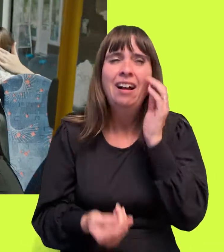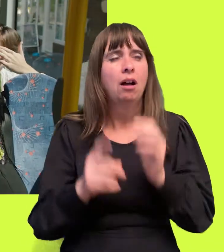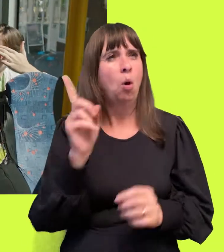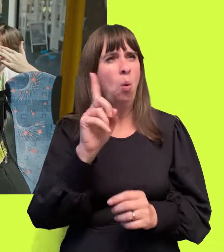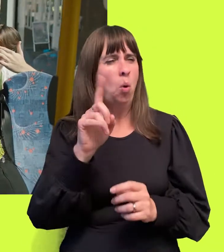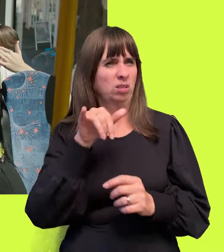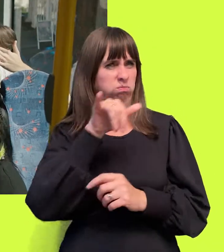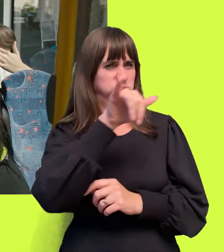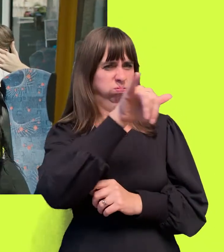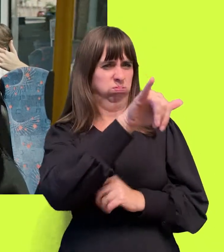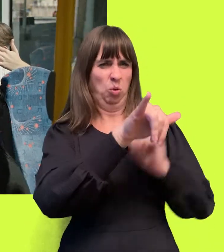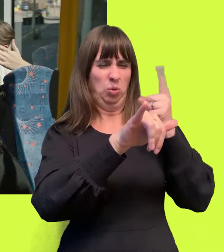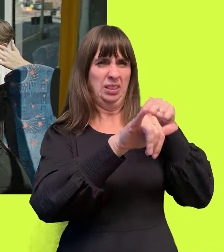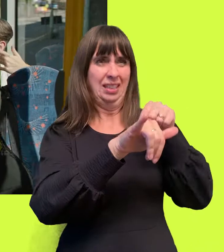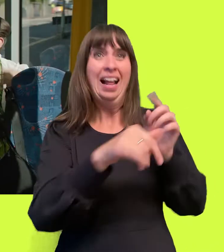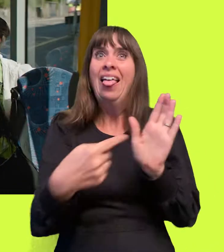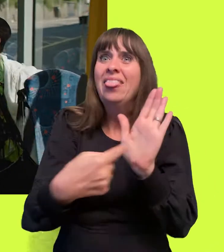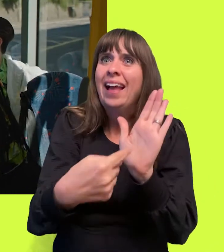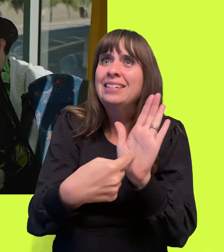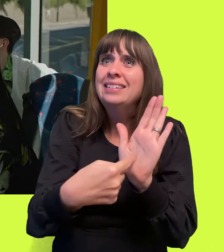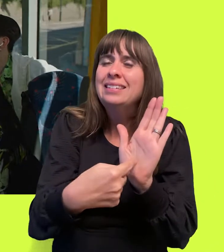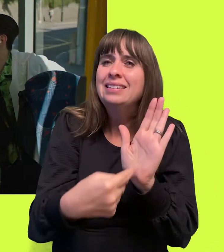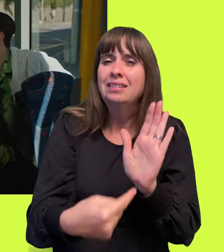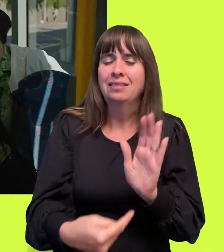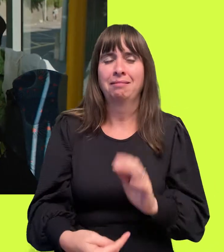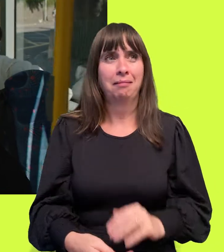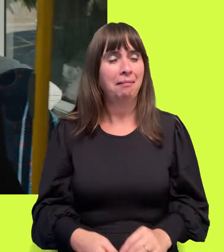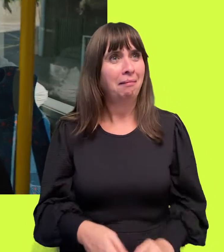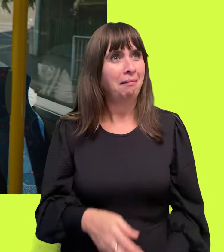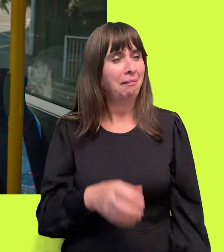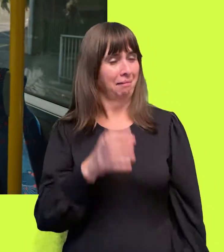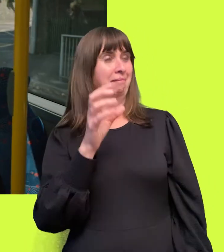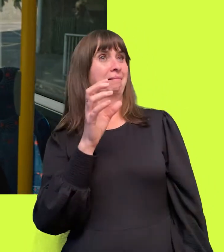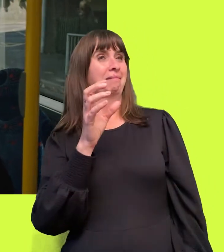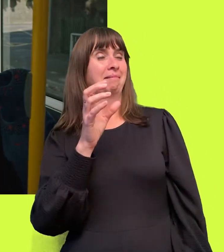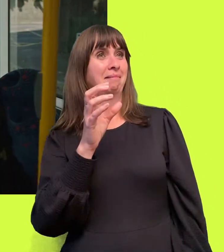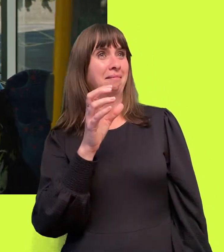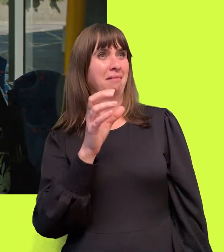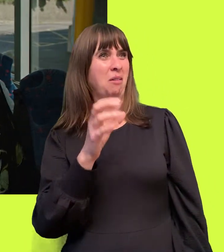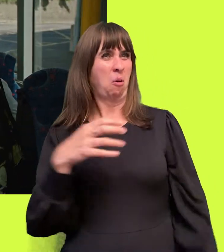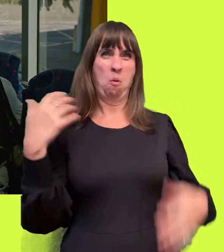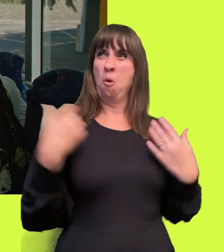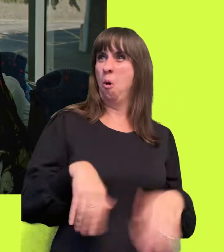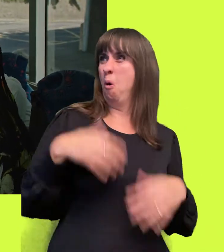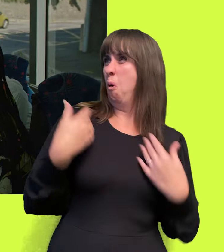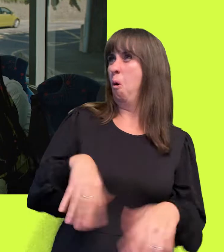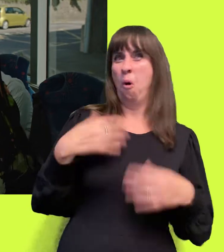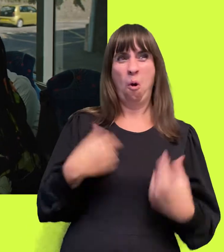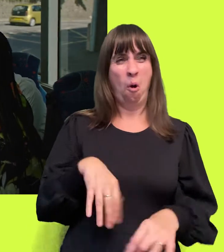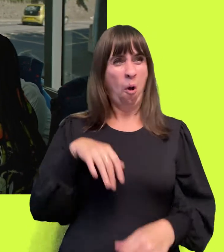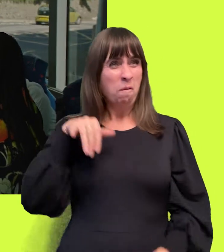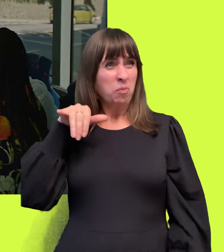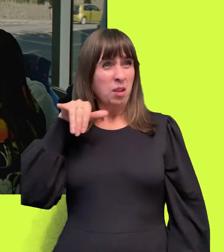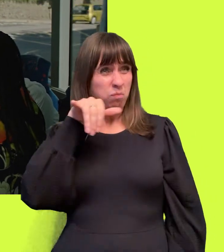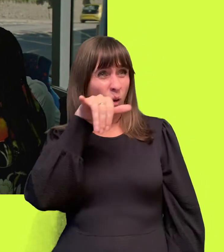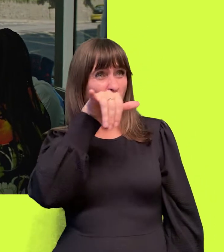airliner? This, apparently. Oh my god. That looks pretty sick! Isn't it?